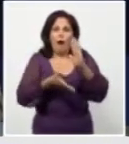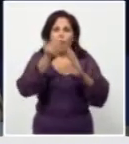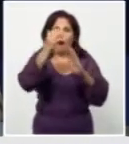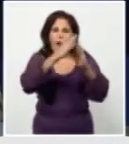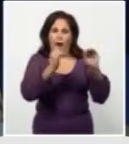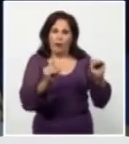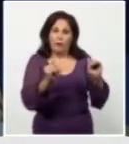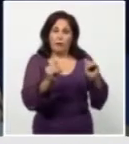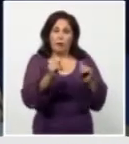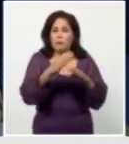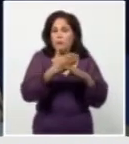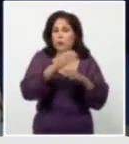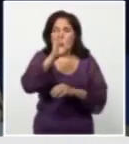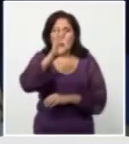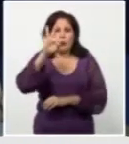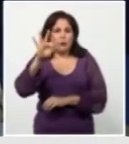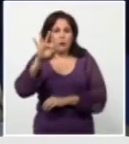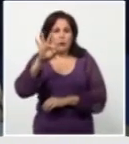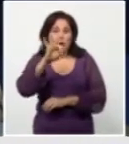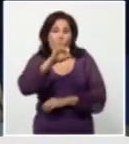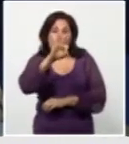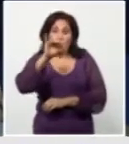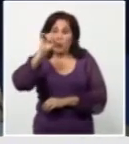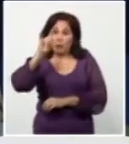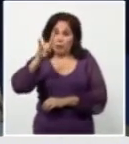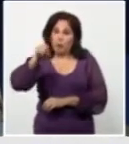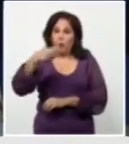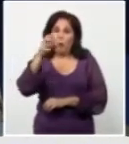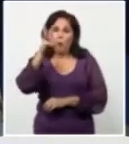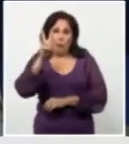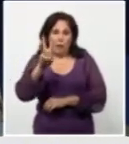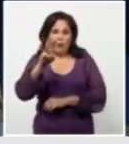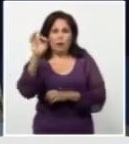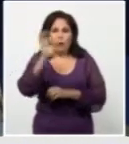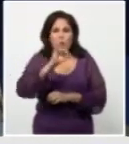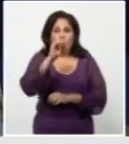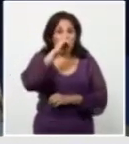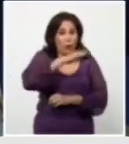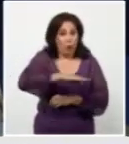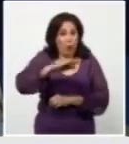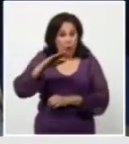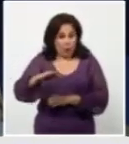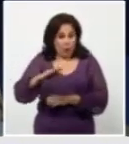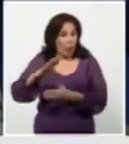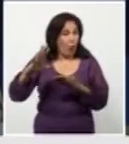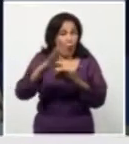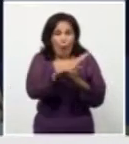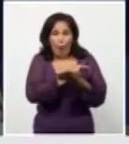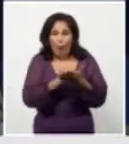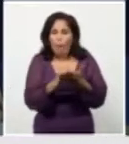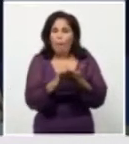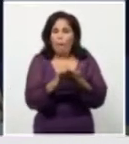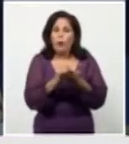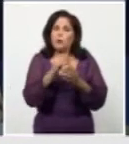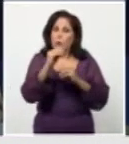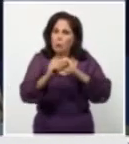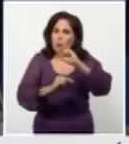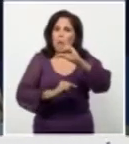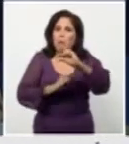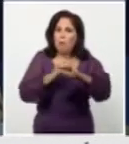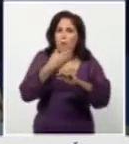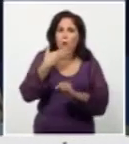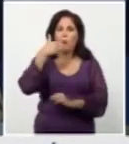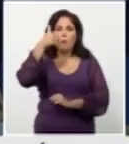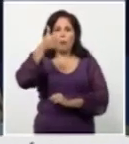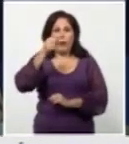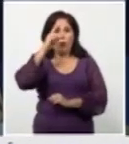89.3% of the children diagnosed in Cuba have already been released. Después de transcurrir su periodo hospitalario. There is